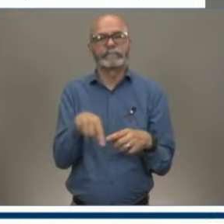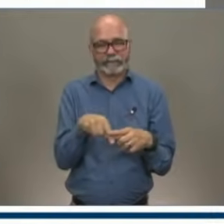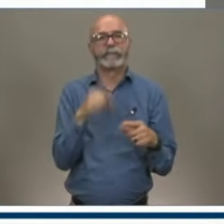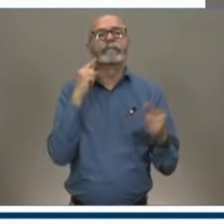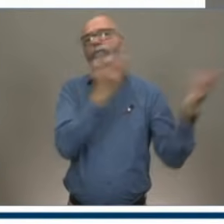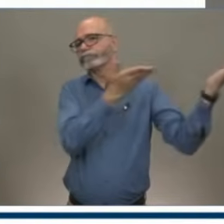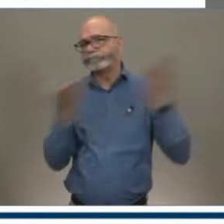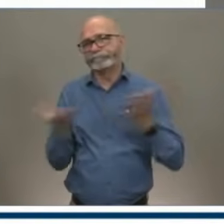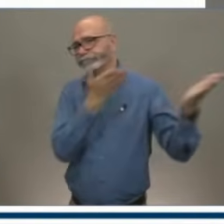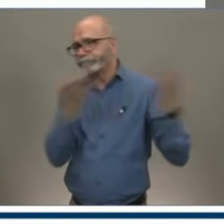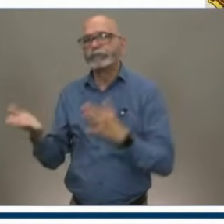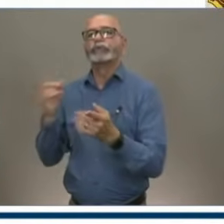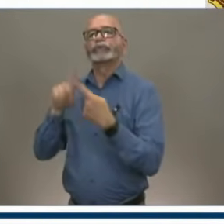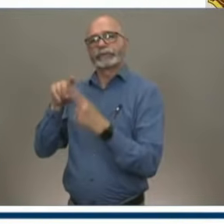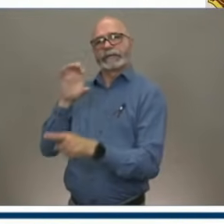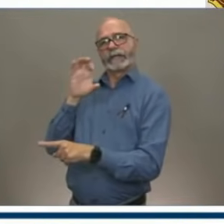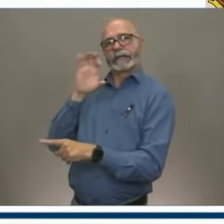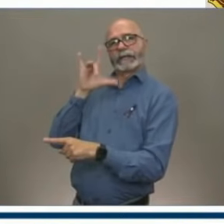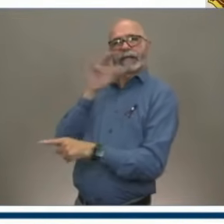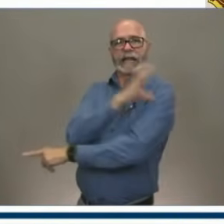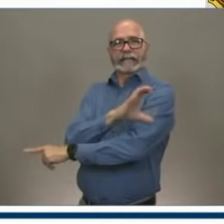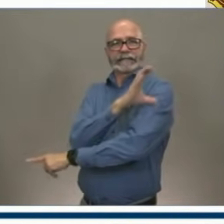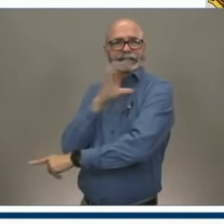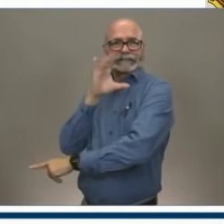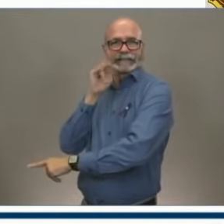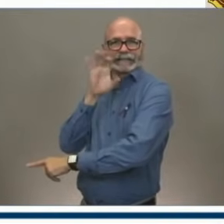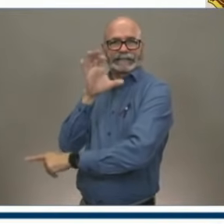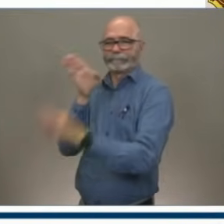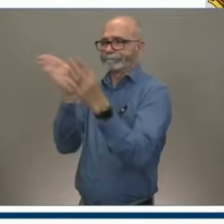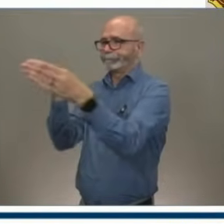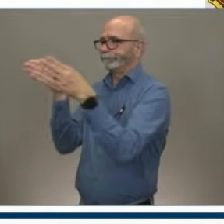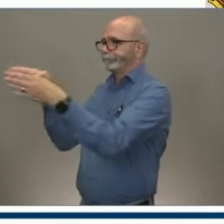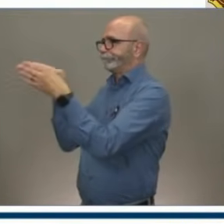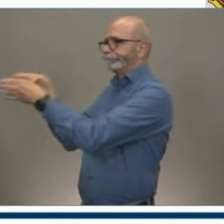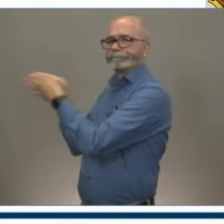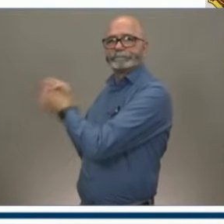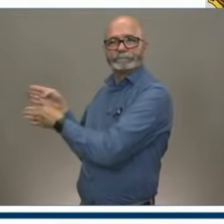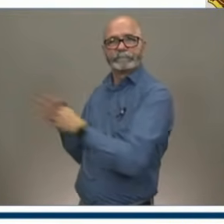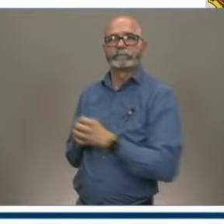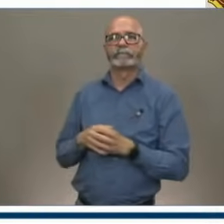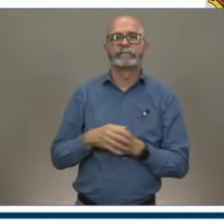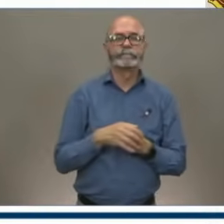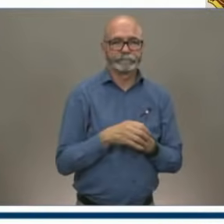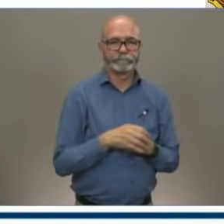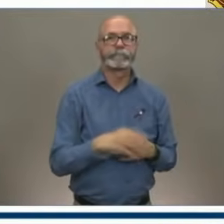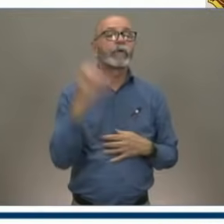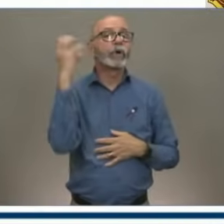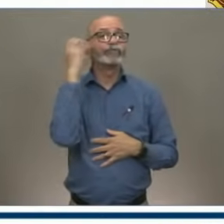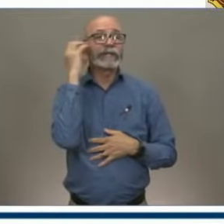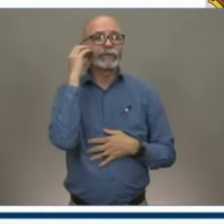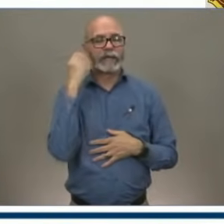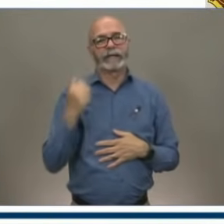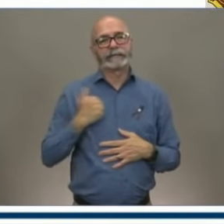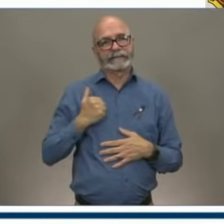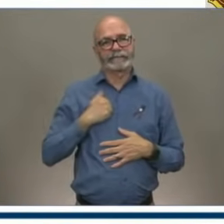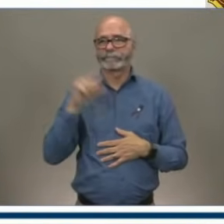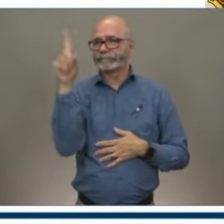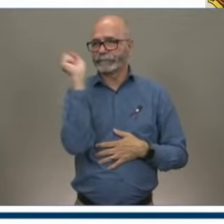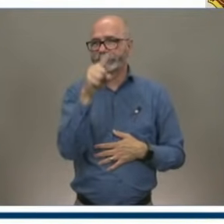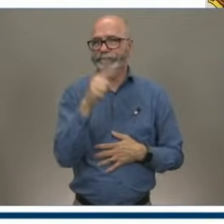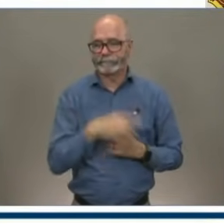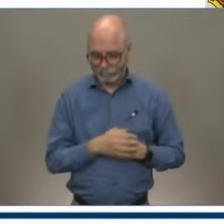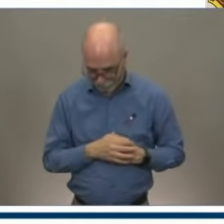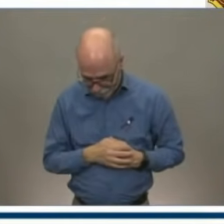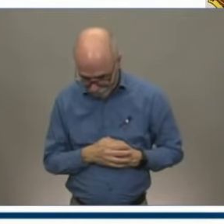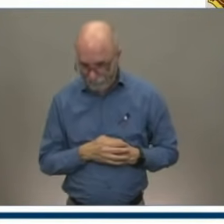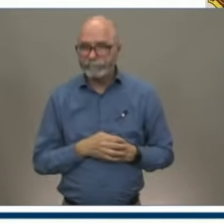clinics. Next, we'll go to François Pierre Dufault, Radio-Canada. Go ahead. Hello, Dr. Strang. A question for